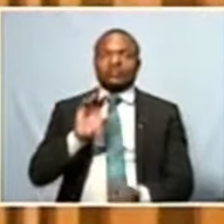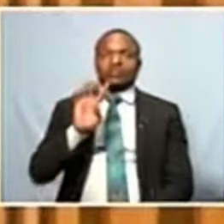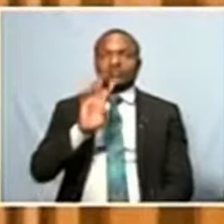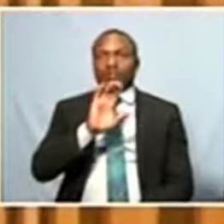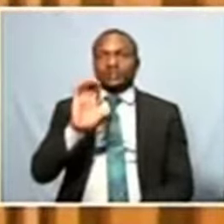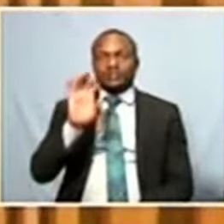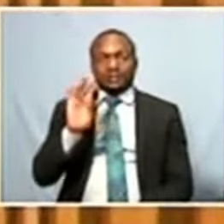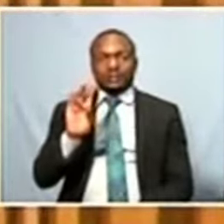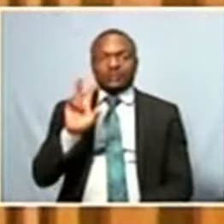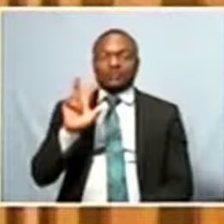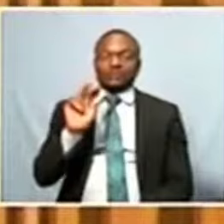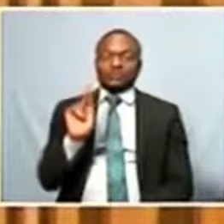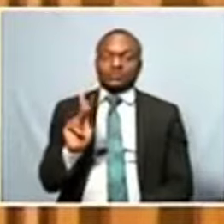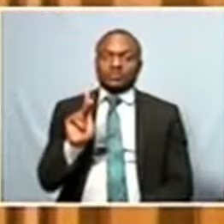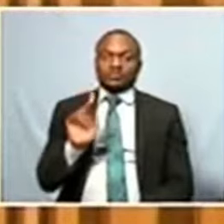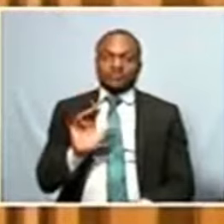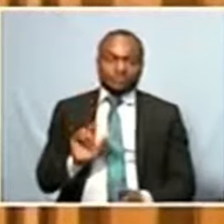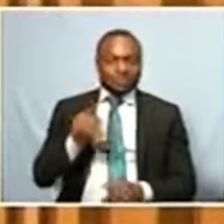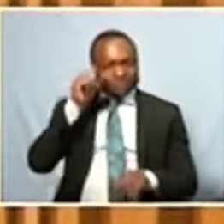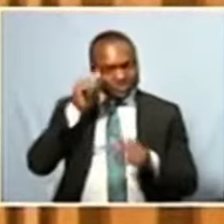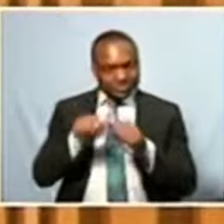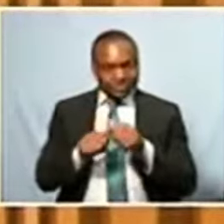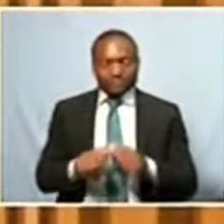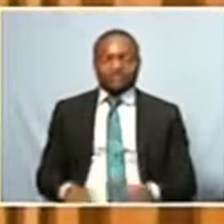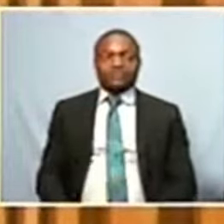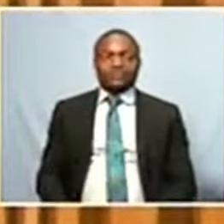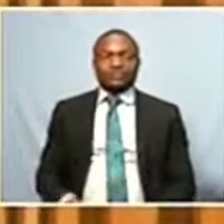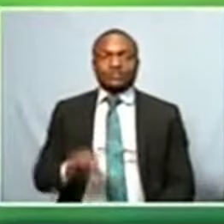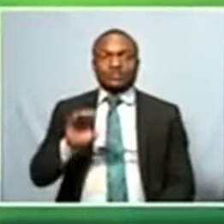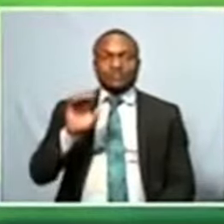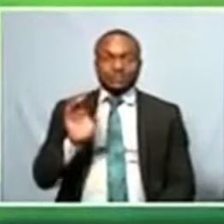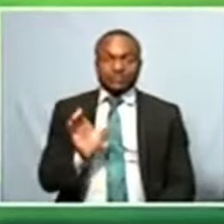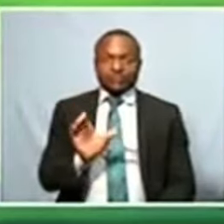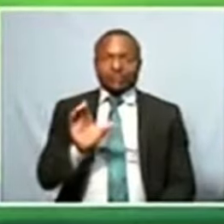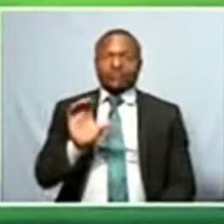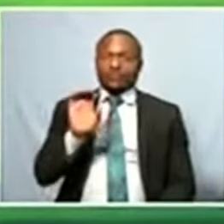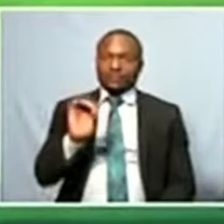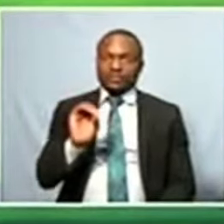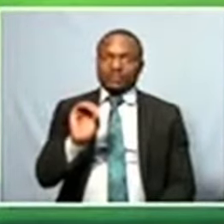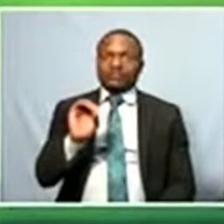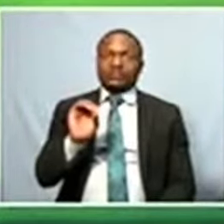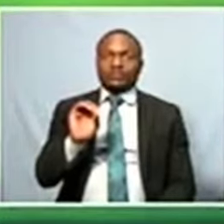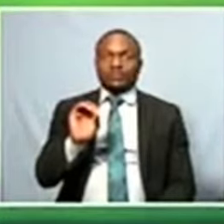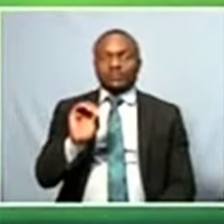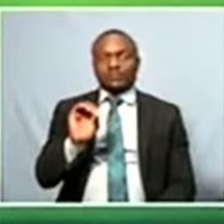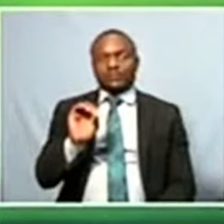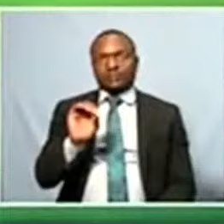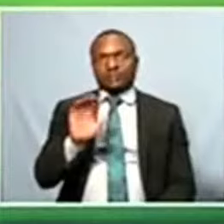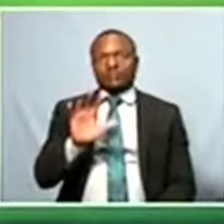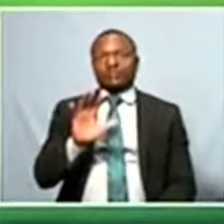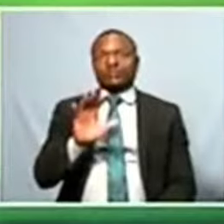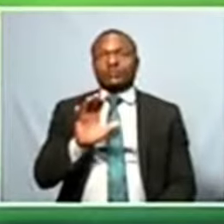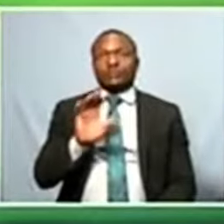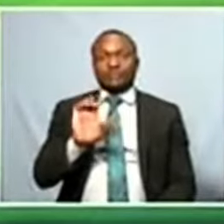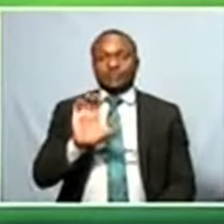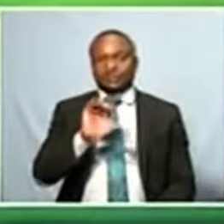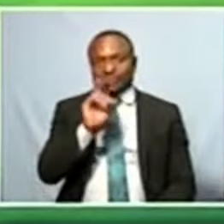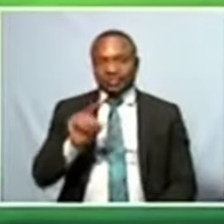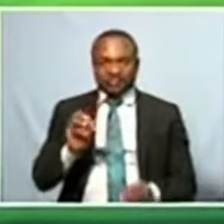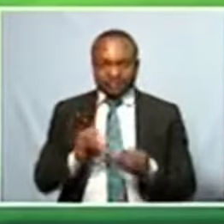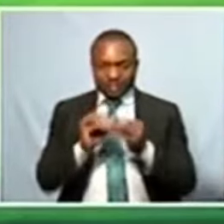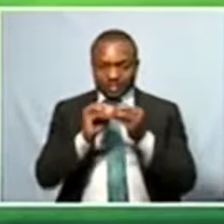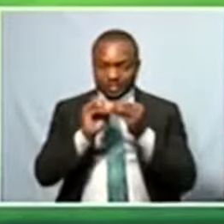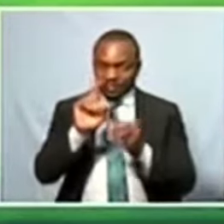153,298,473 kwacha has been agreed to. Head 05, Electoral Commission of Zambia, a total